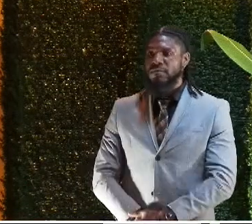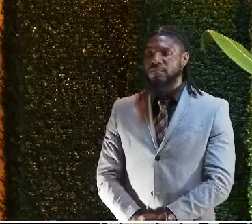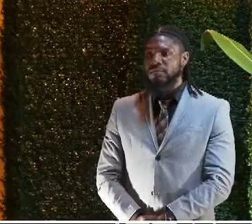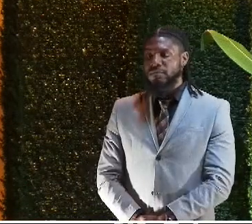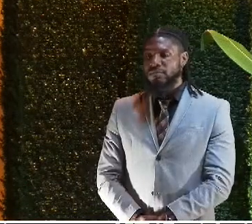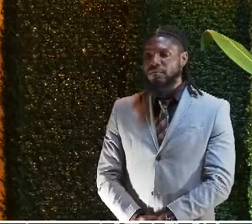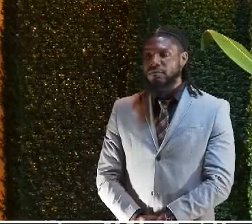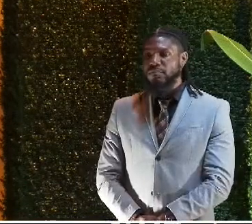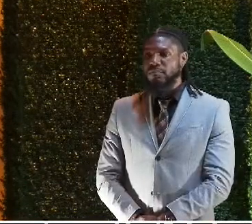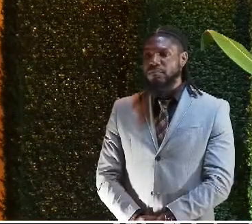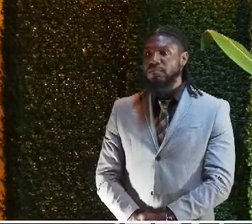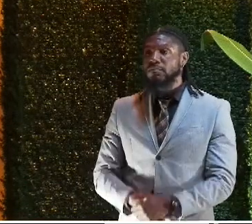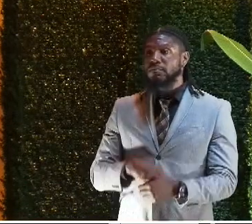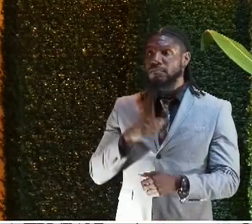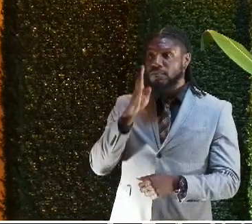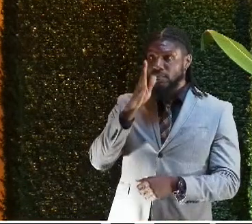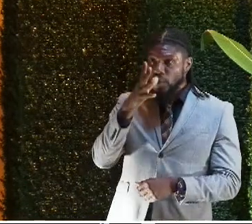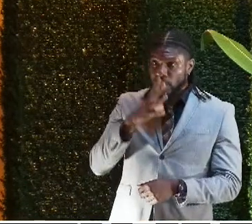Cis women,